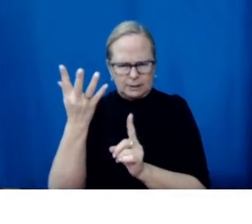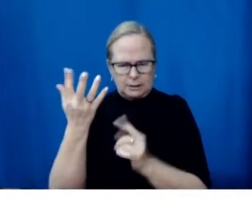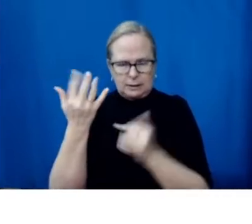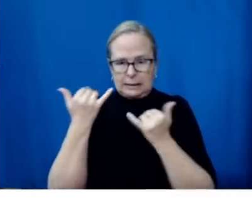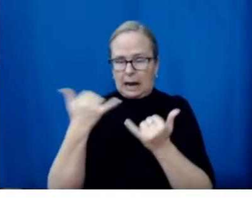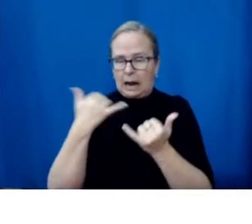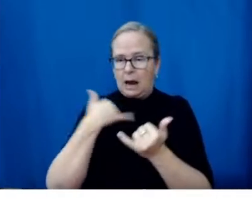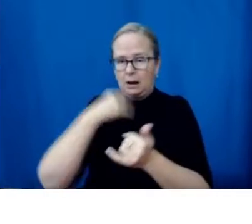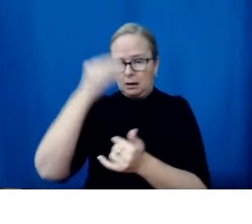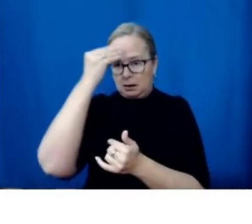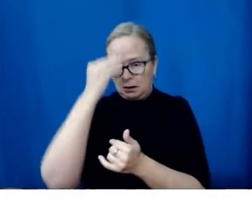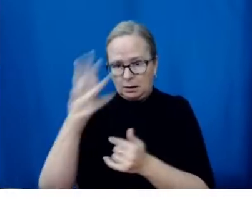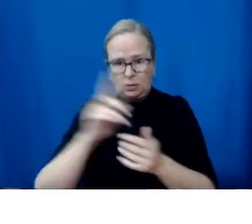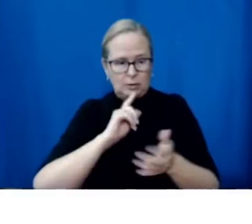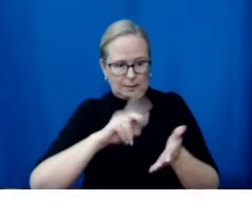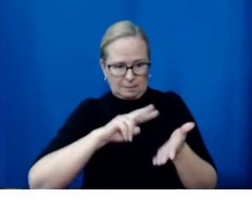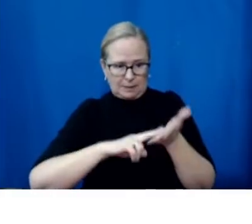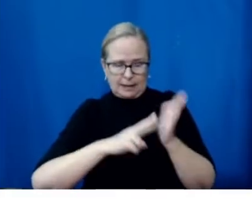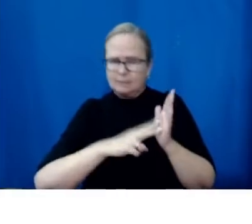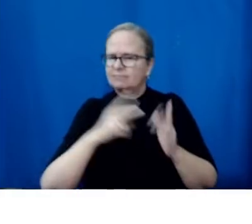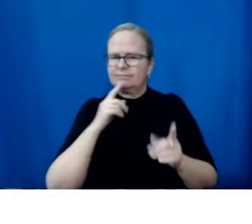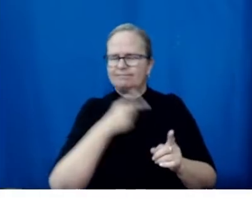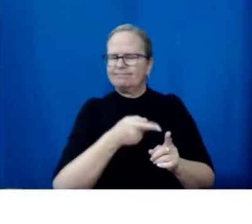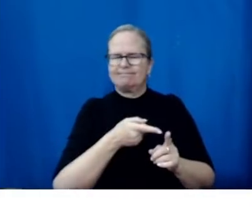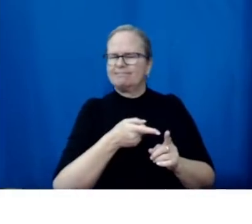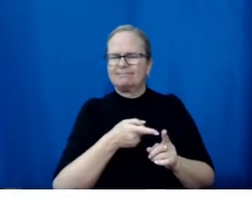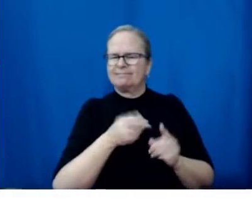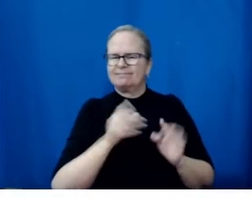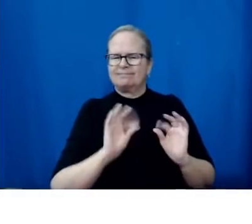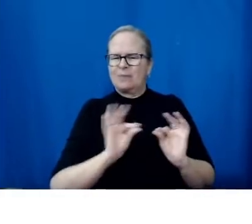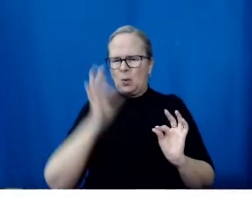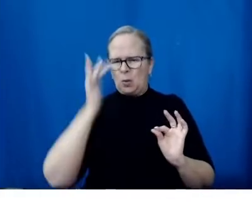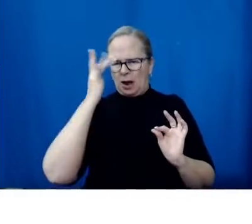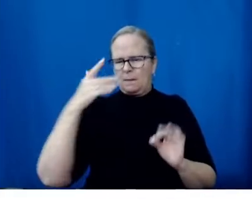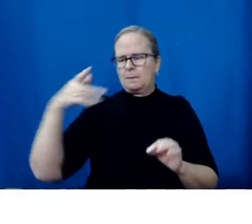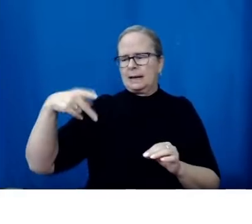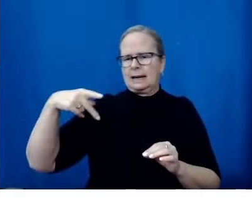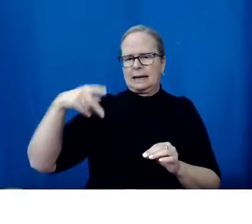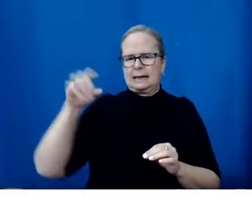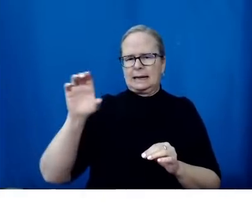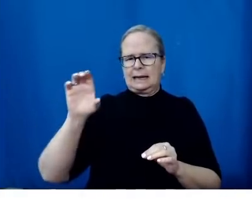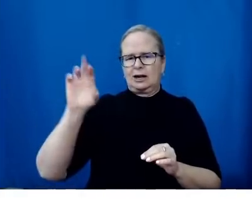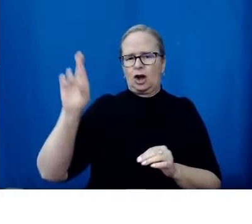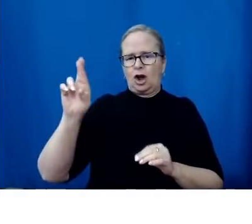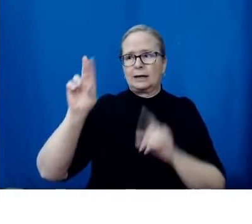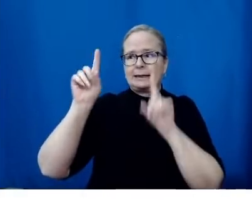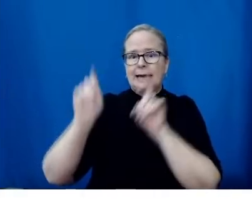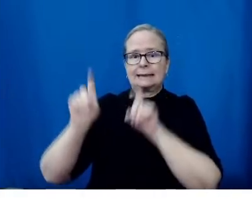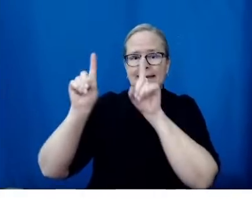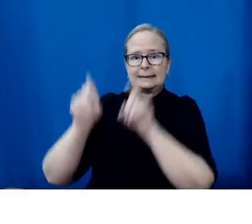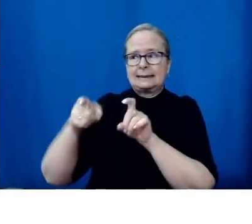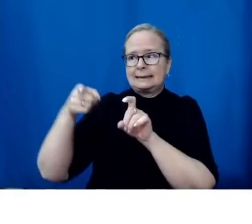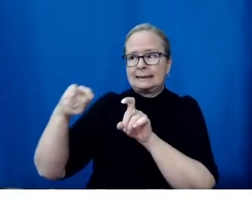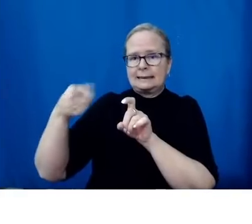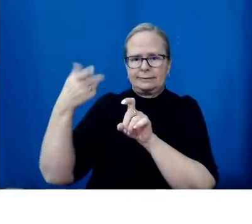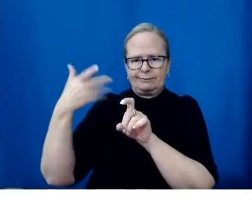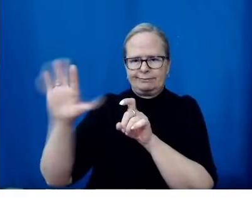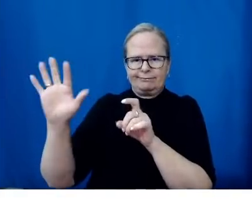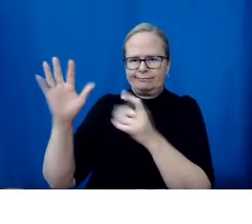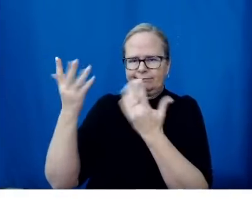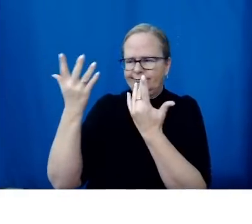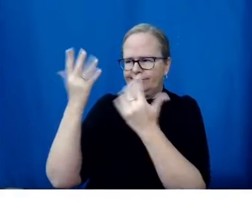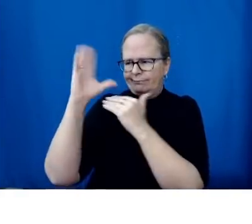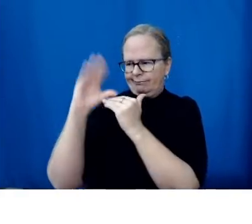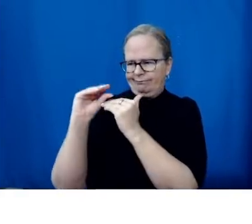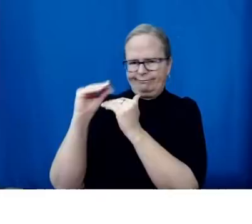now because we're restricting our PCR testing so massively that it's not really. I